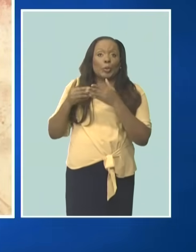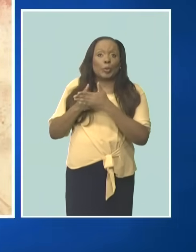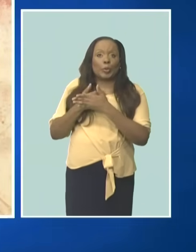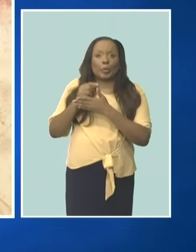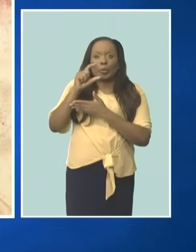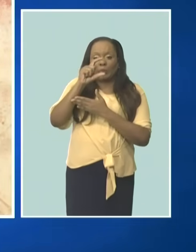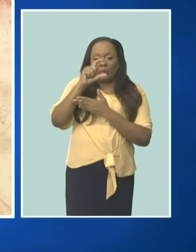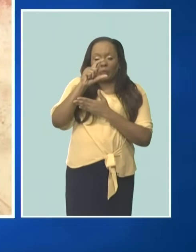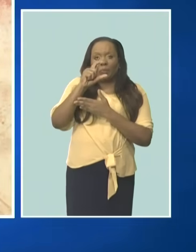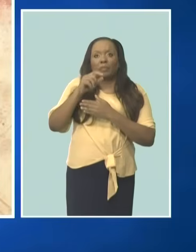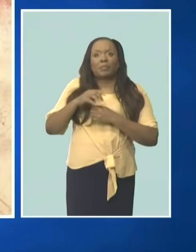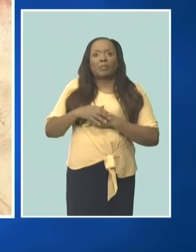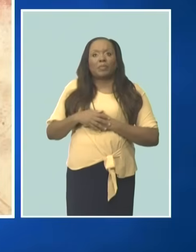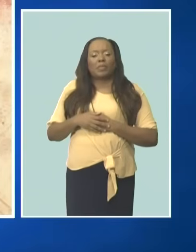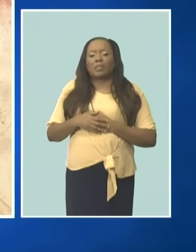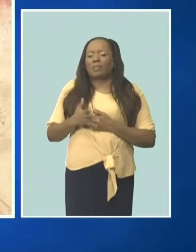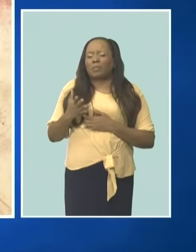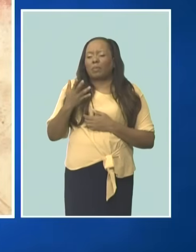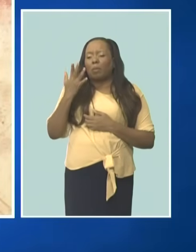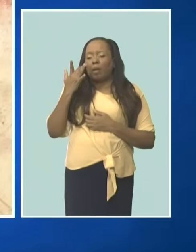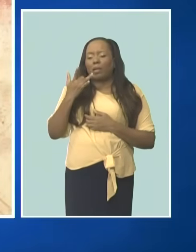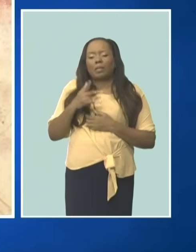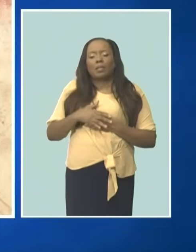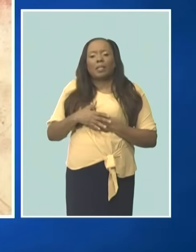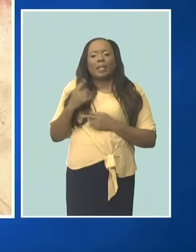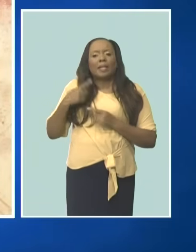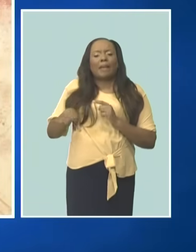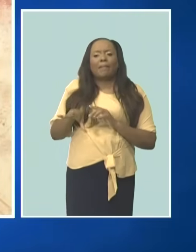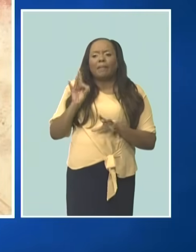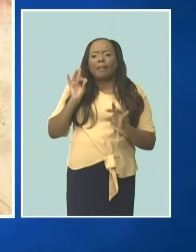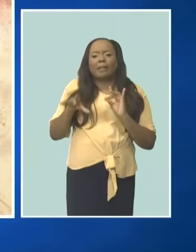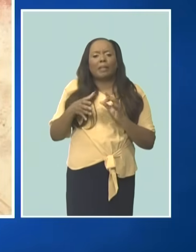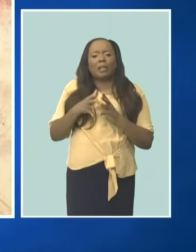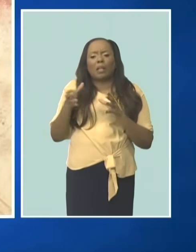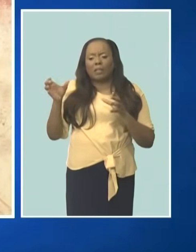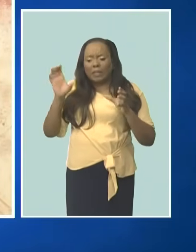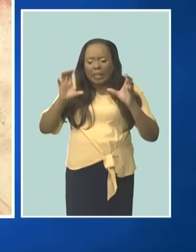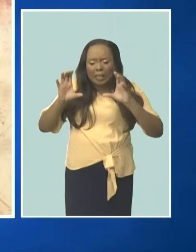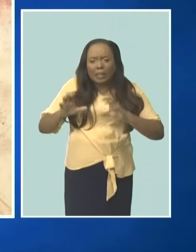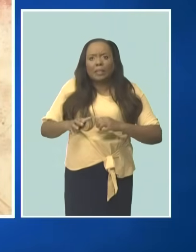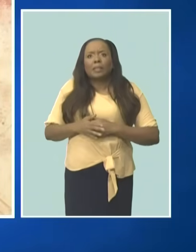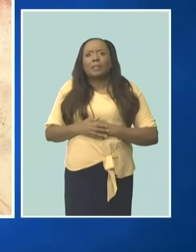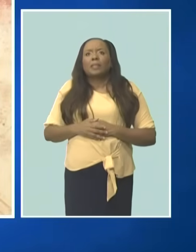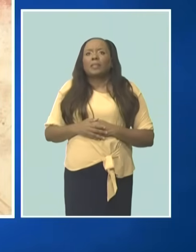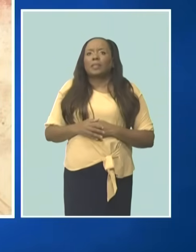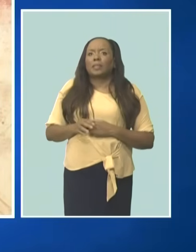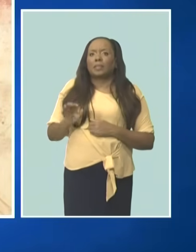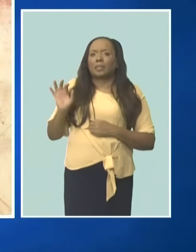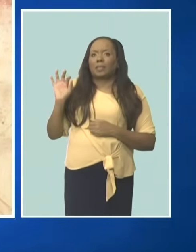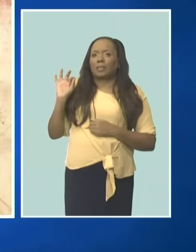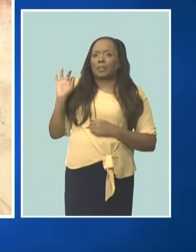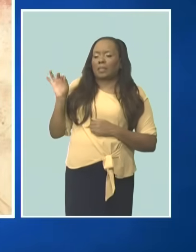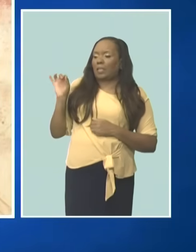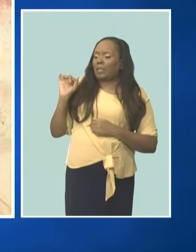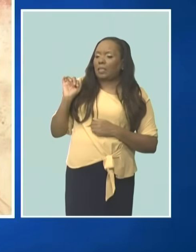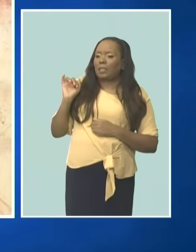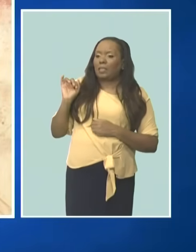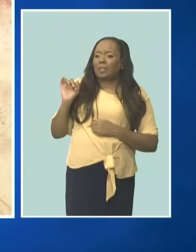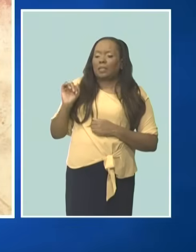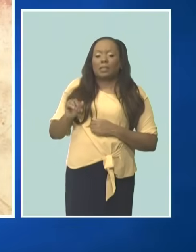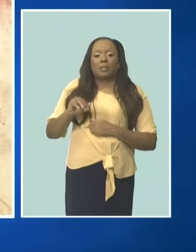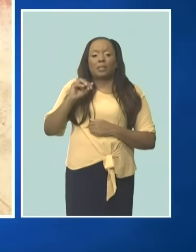because the ingredients are a bit hard to get on the island. But this one is more of my herby sauce, unbeknownst. It has, this one is the